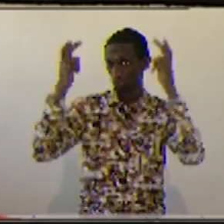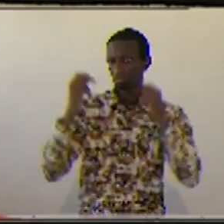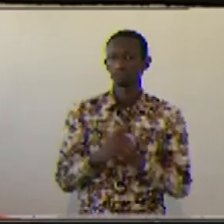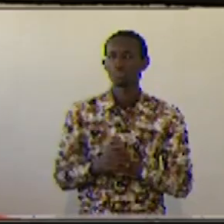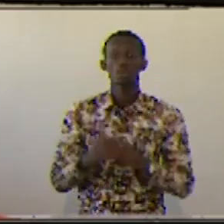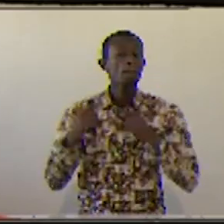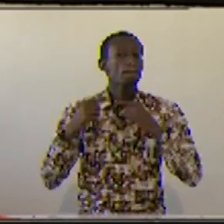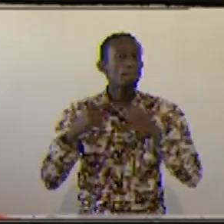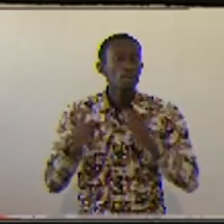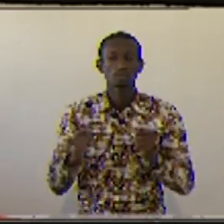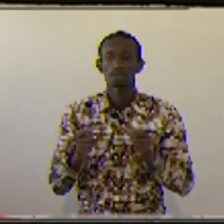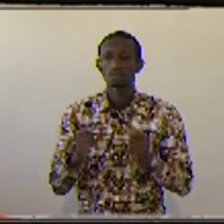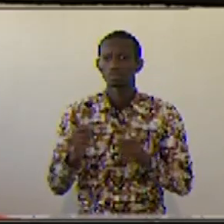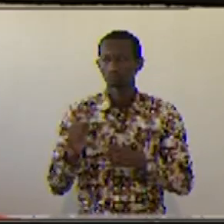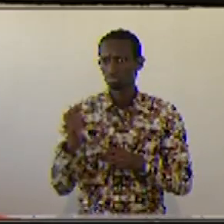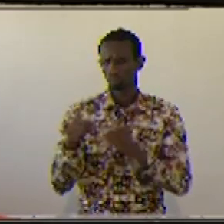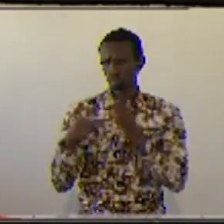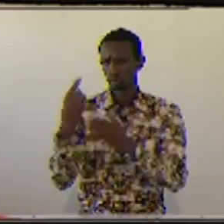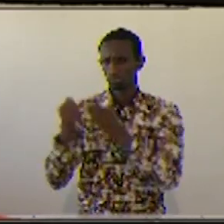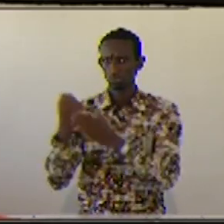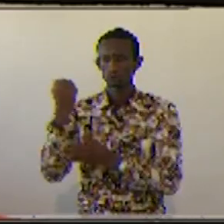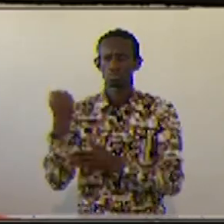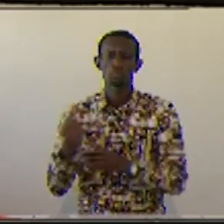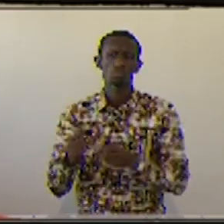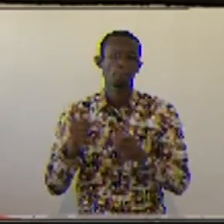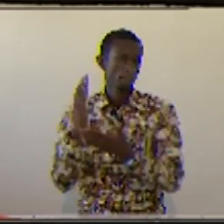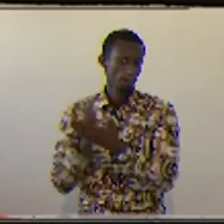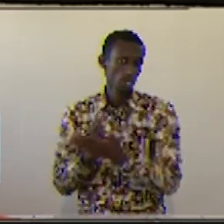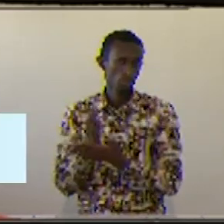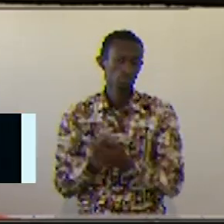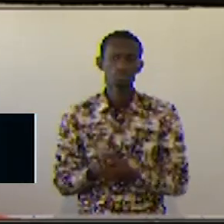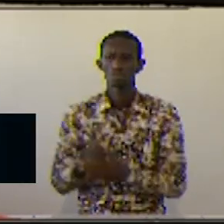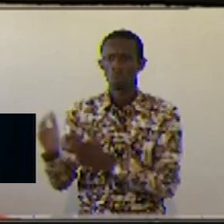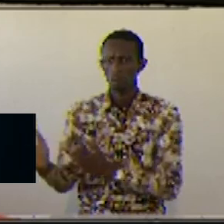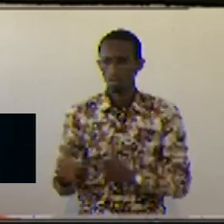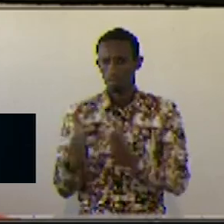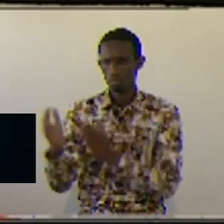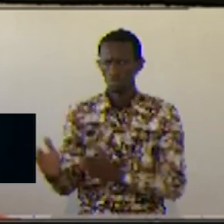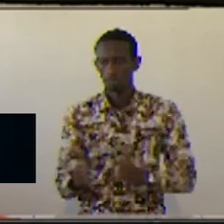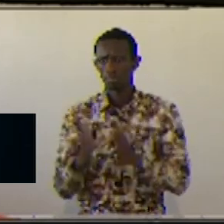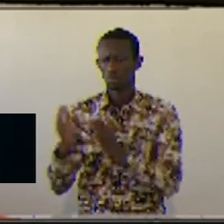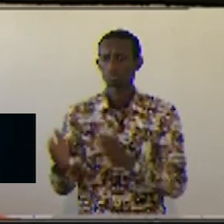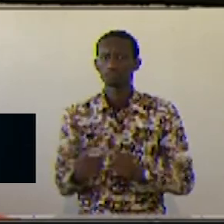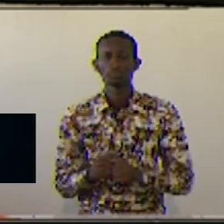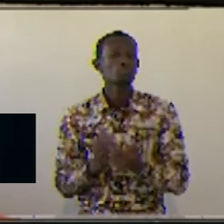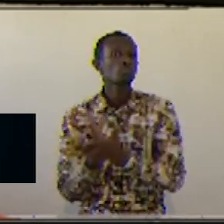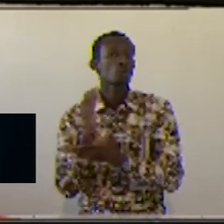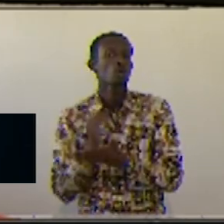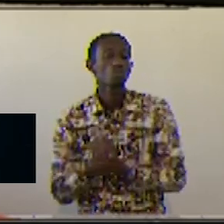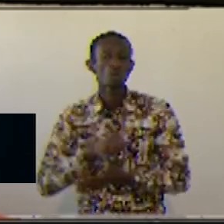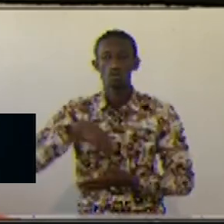is the preparation of salts, will be started today. And because we have different types of